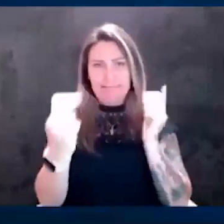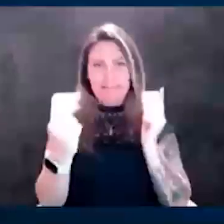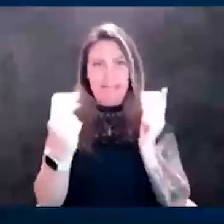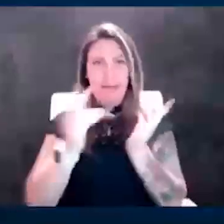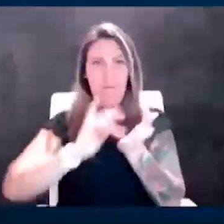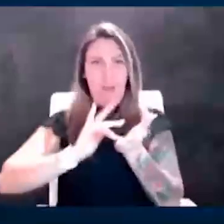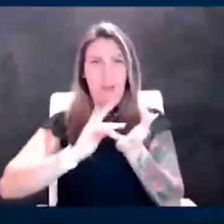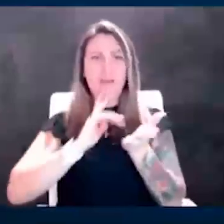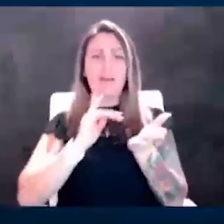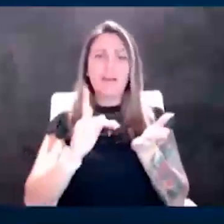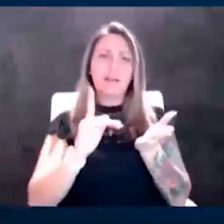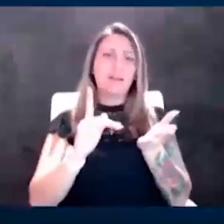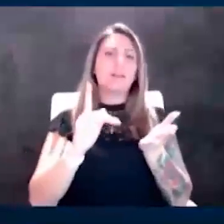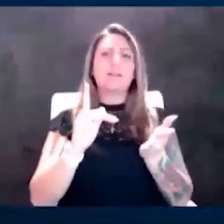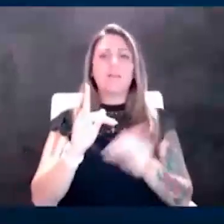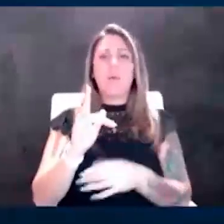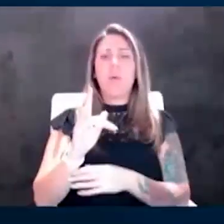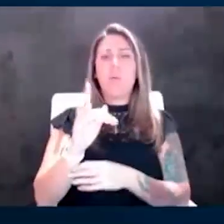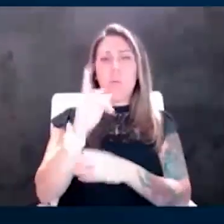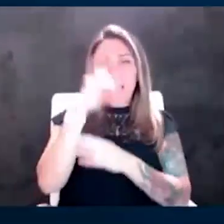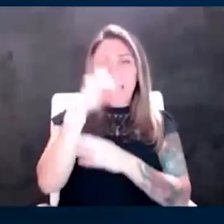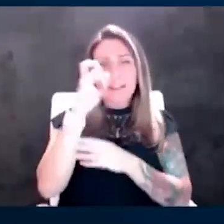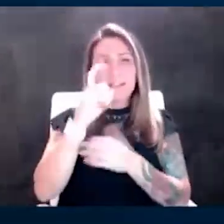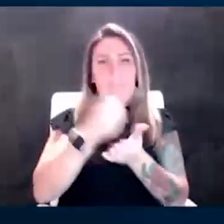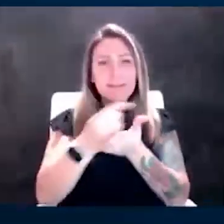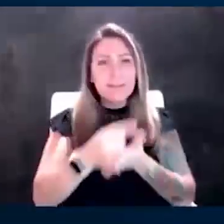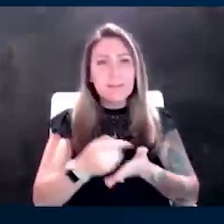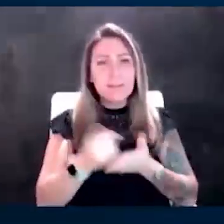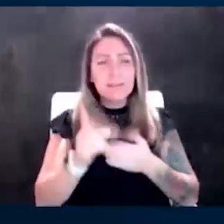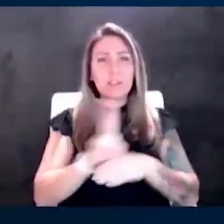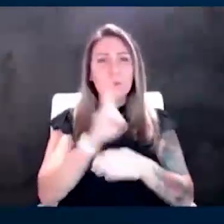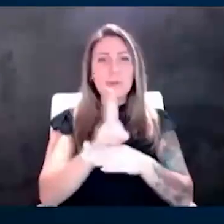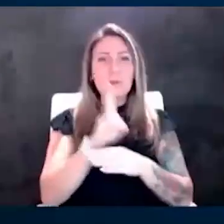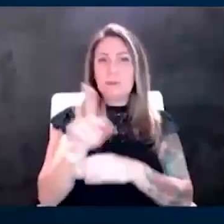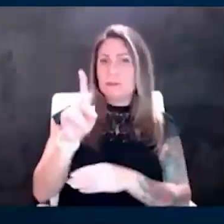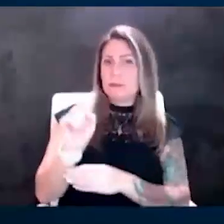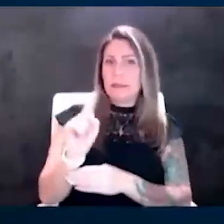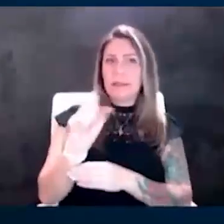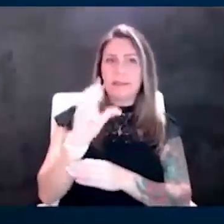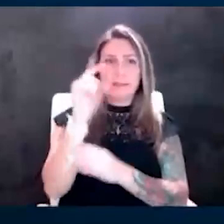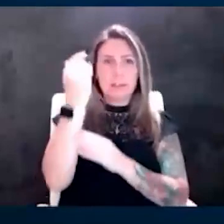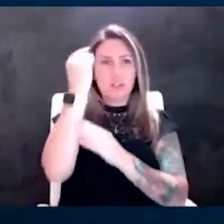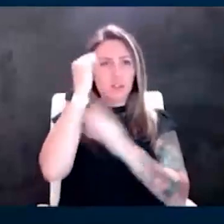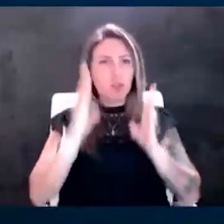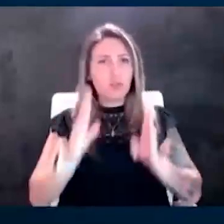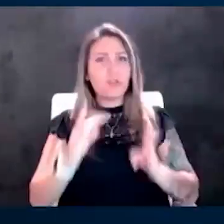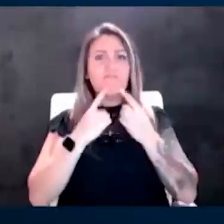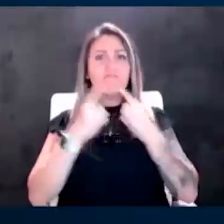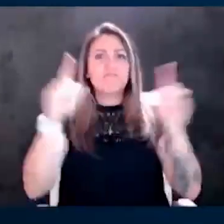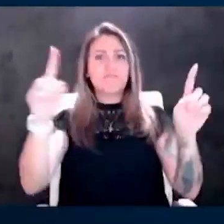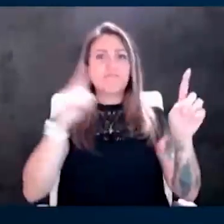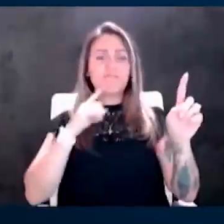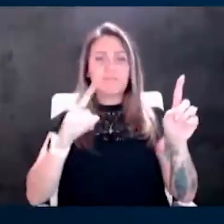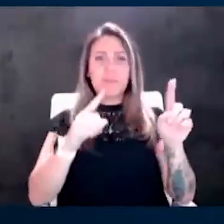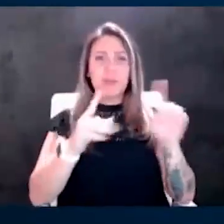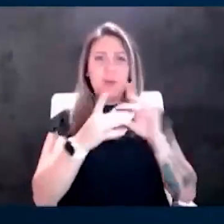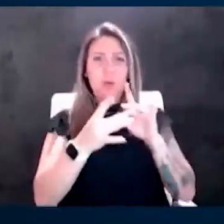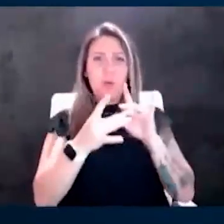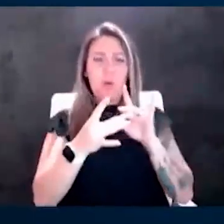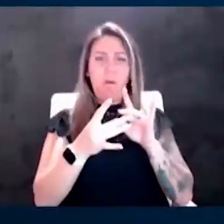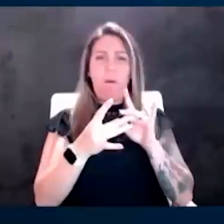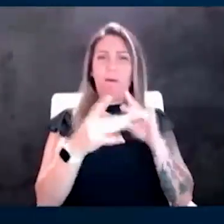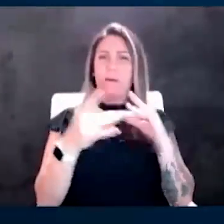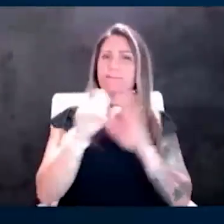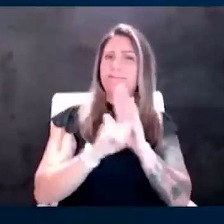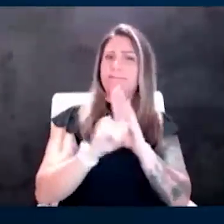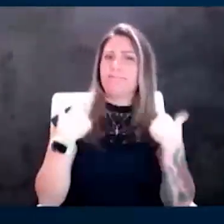Wisely Week use in Kansas. The governor issued a proclamation about that. According to state health officials, Kansas is the 8th